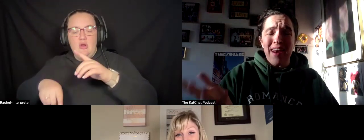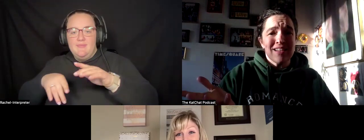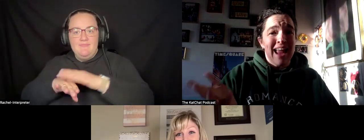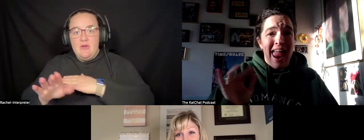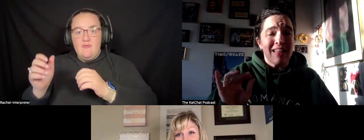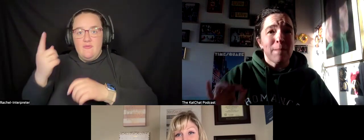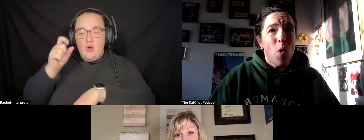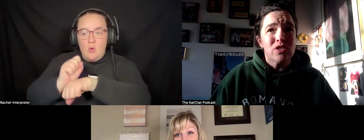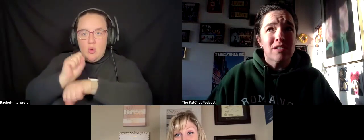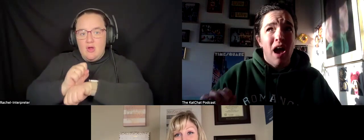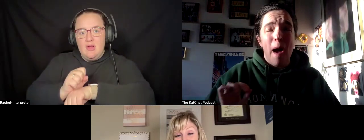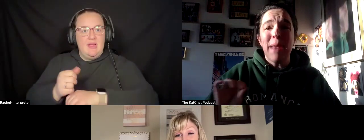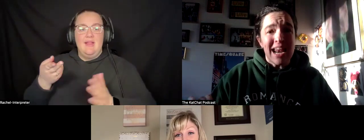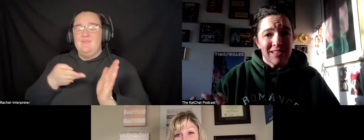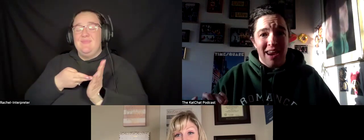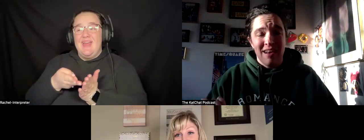And honestly, I had